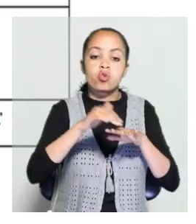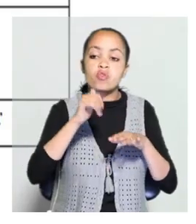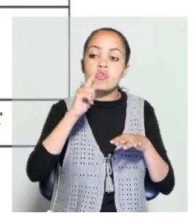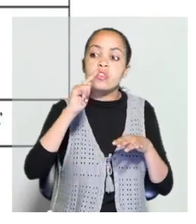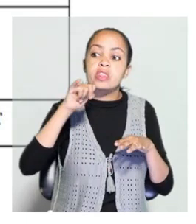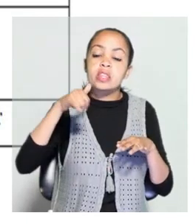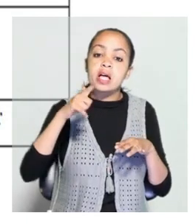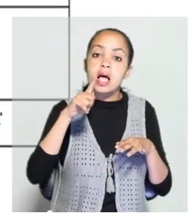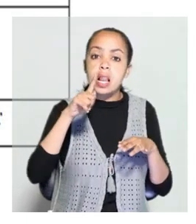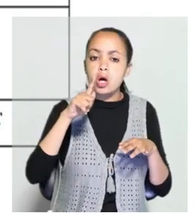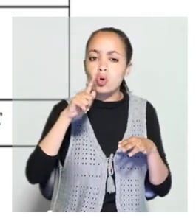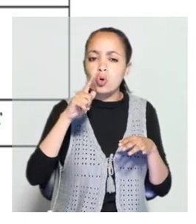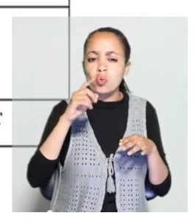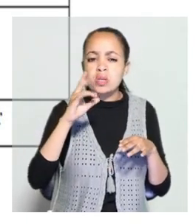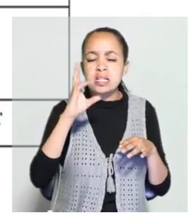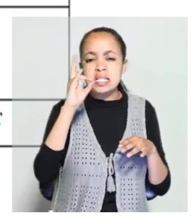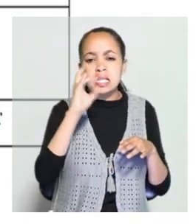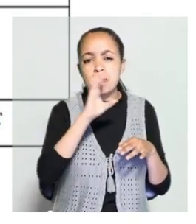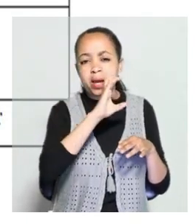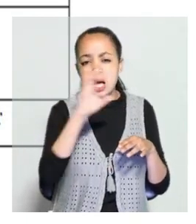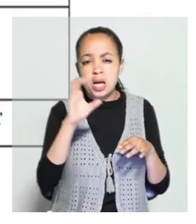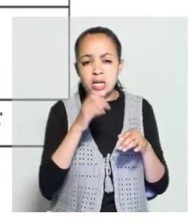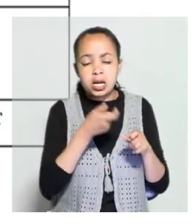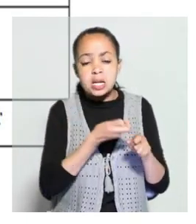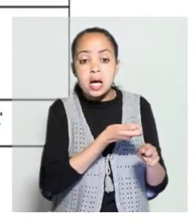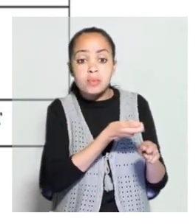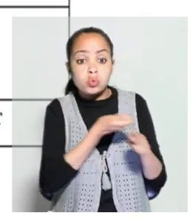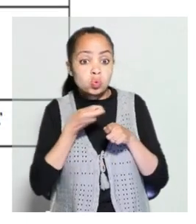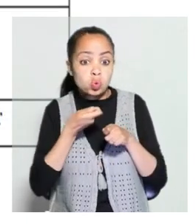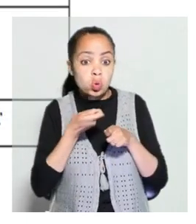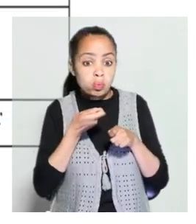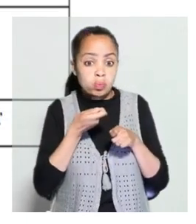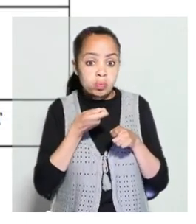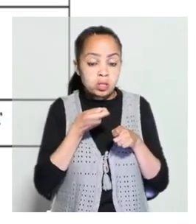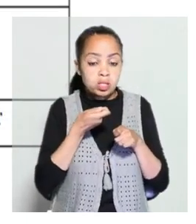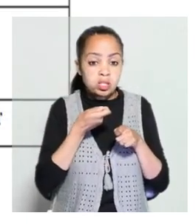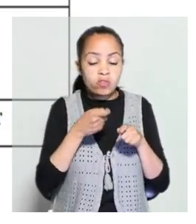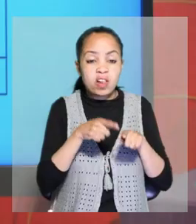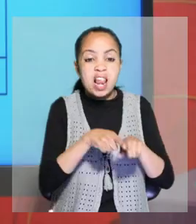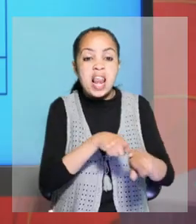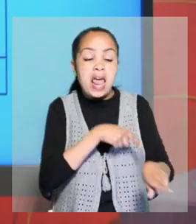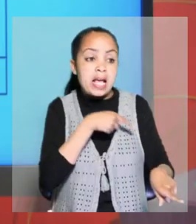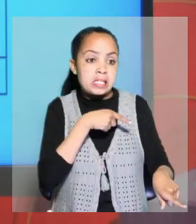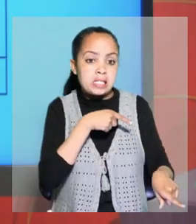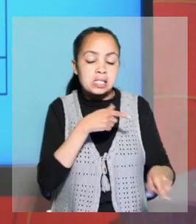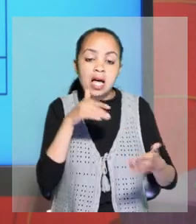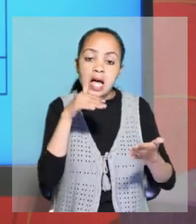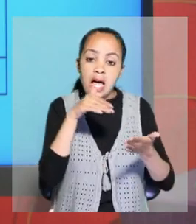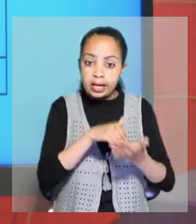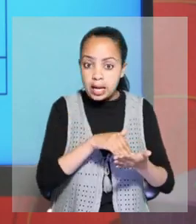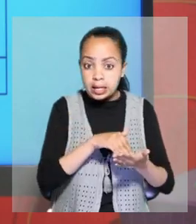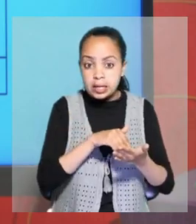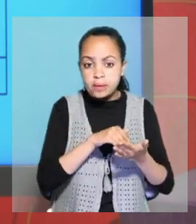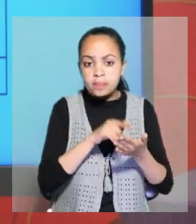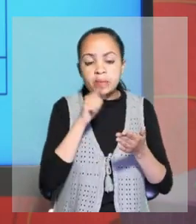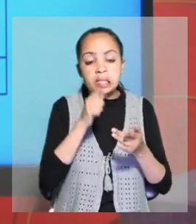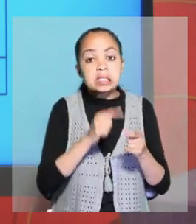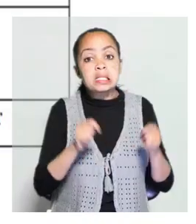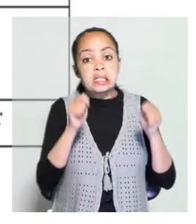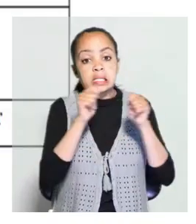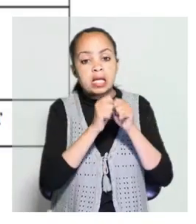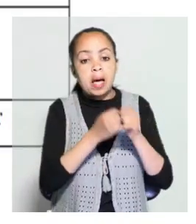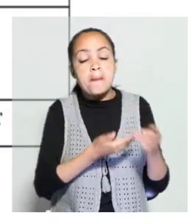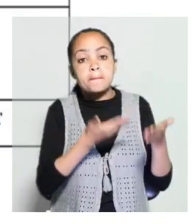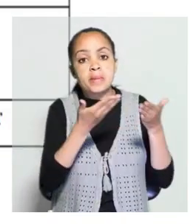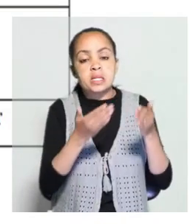membrane with 700 absorptive spectrum or absorptive wavelengths. And again, this type is